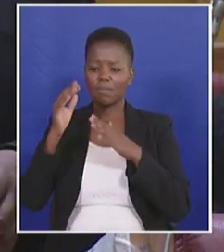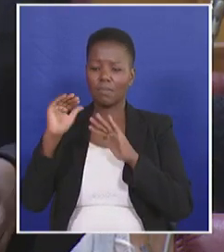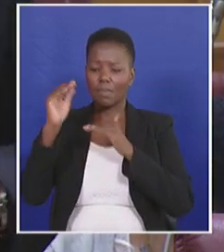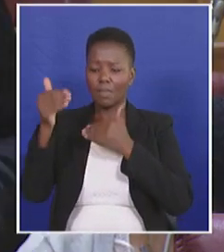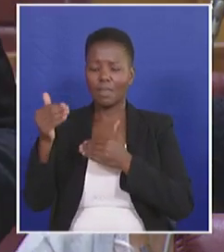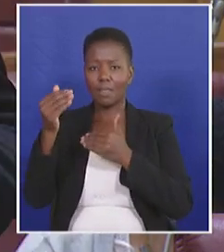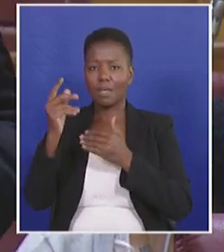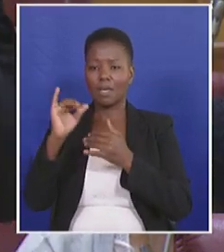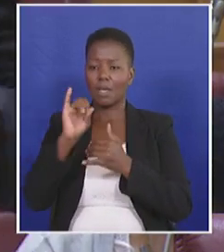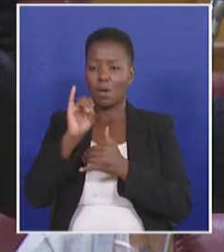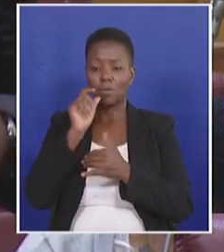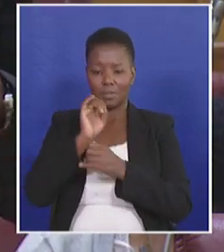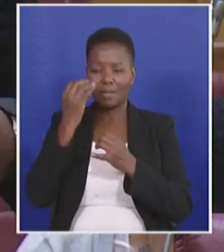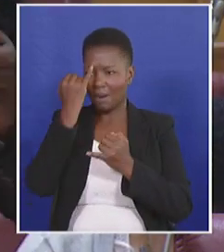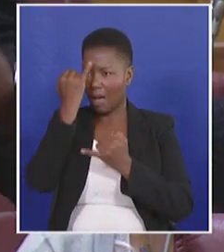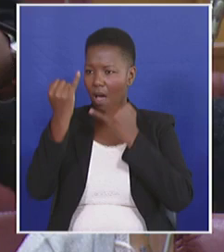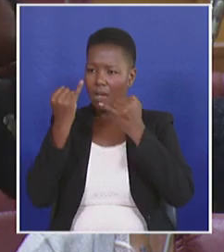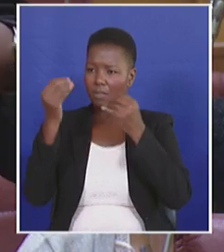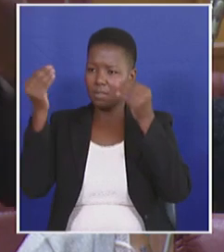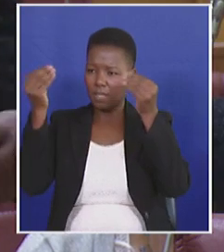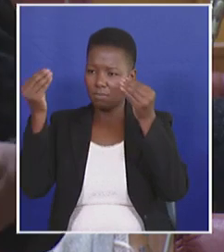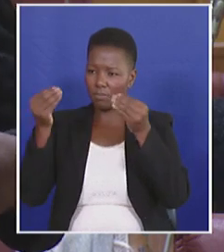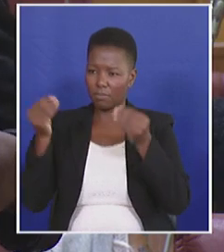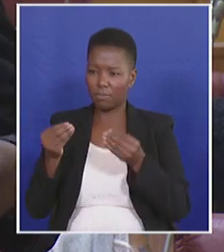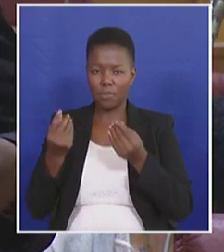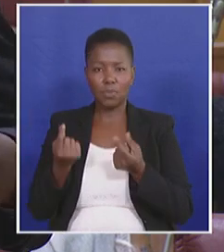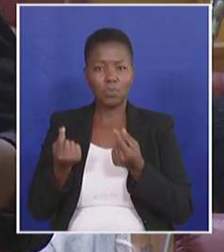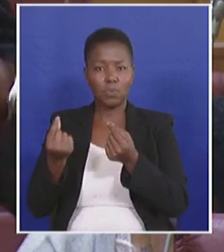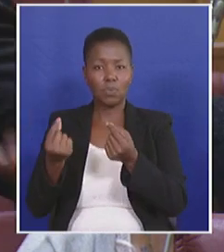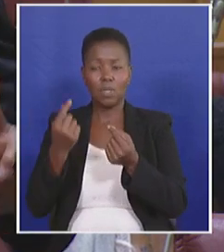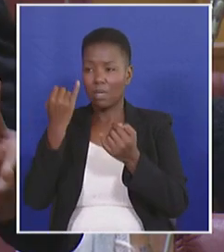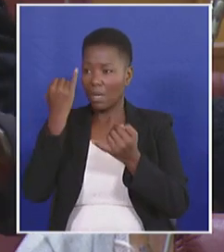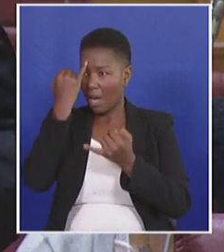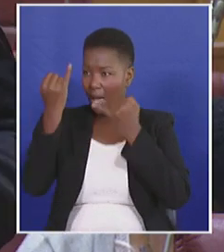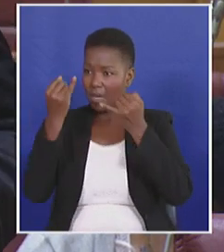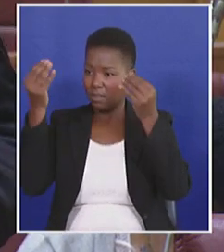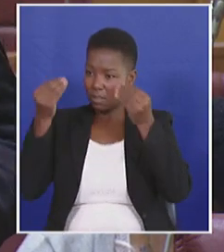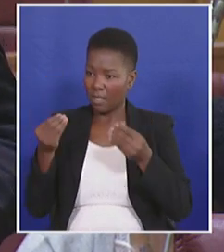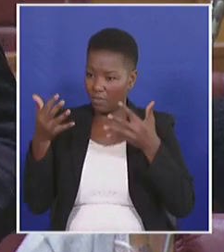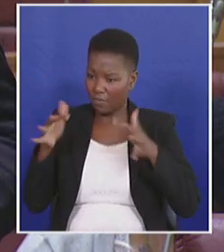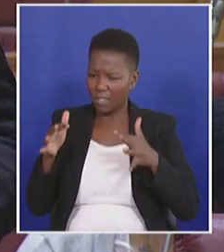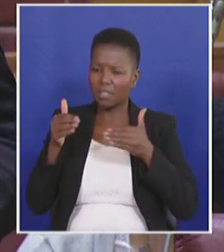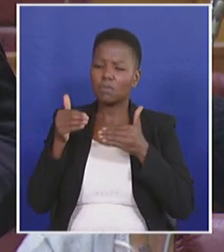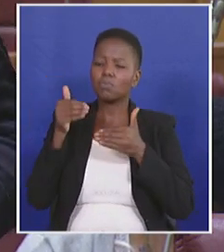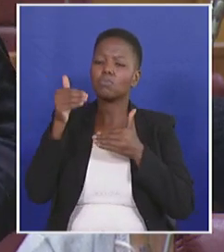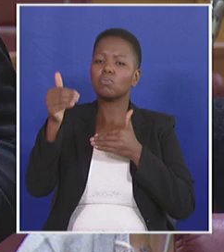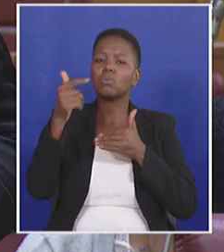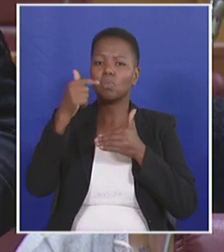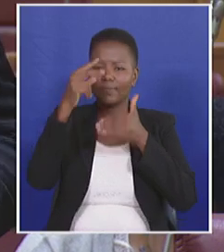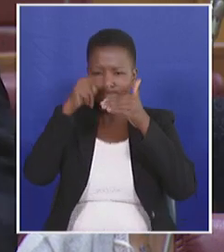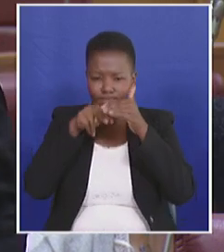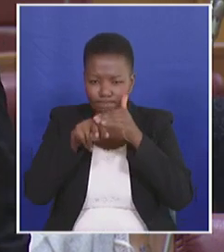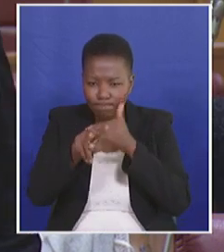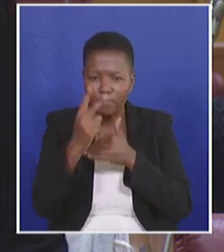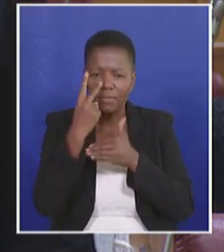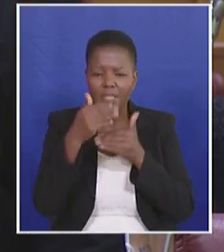be, what is it that we should end up being as the South African Police Service, for an example?